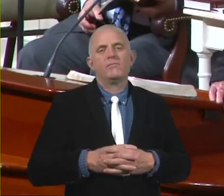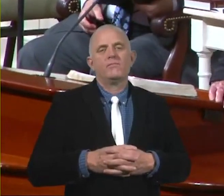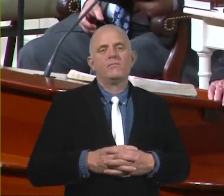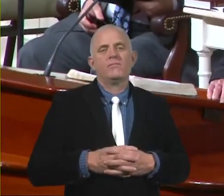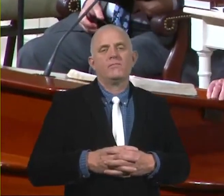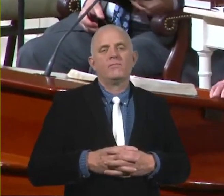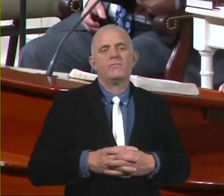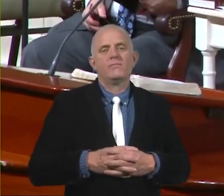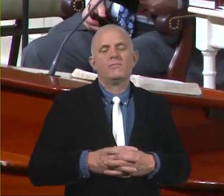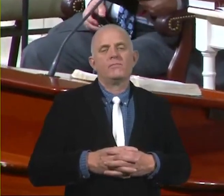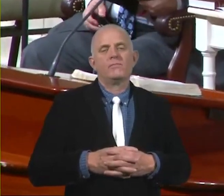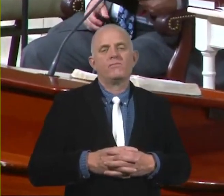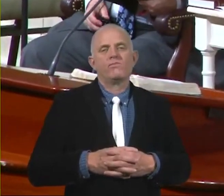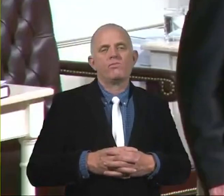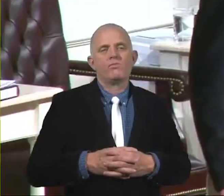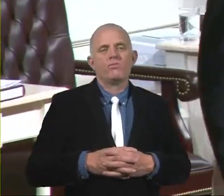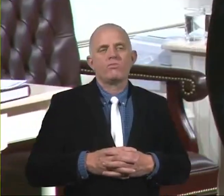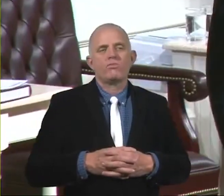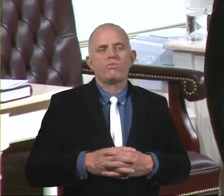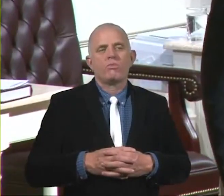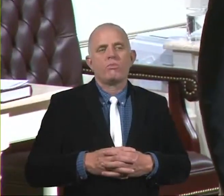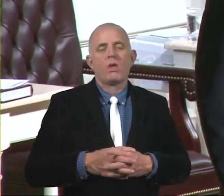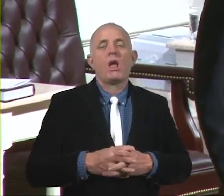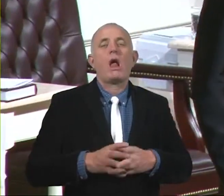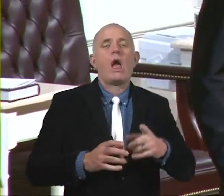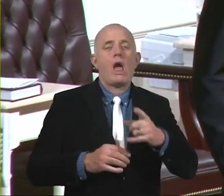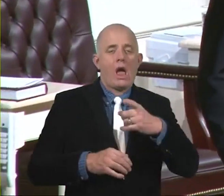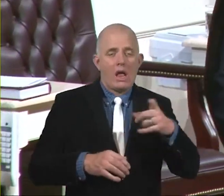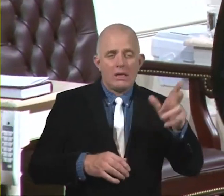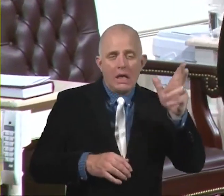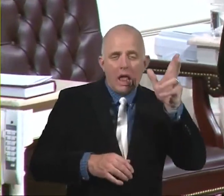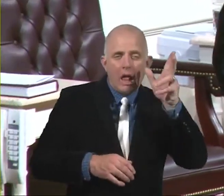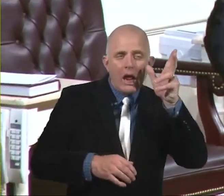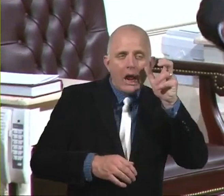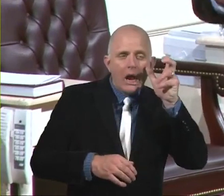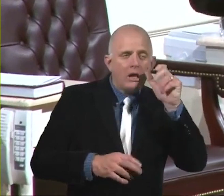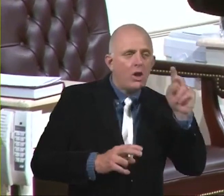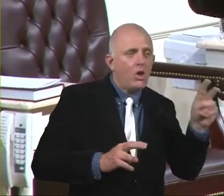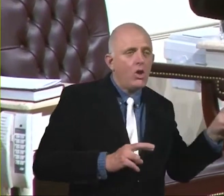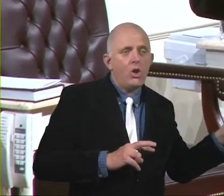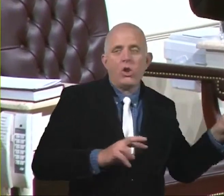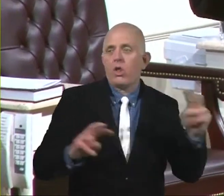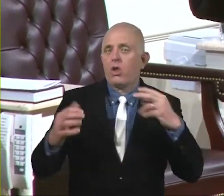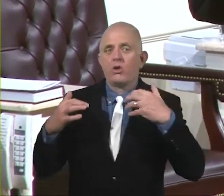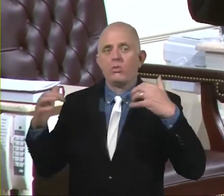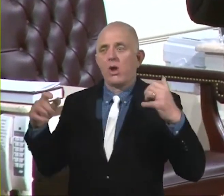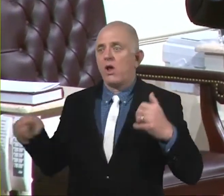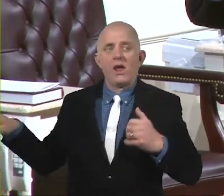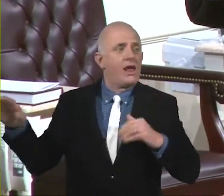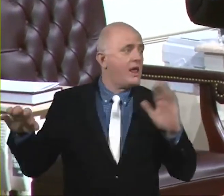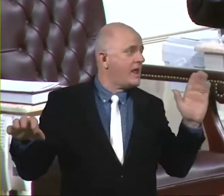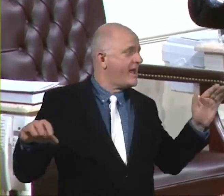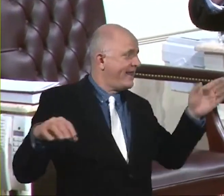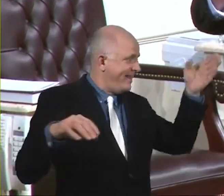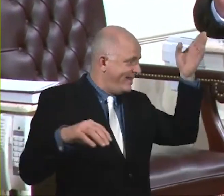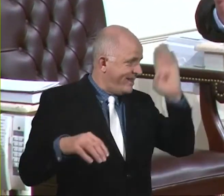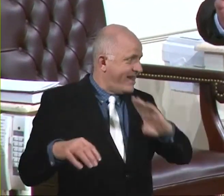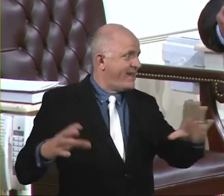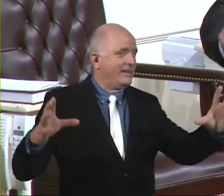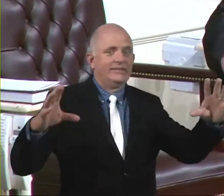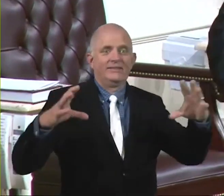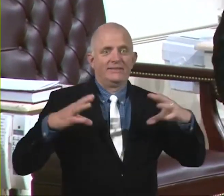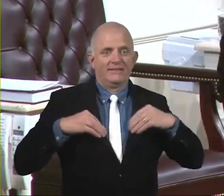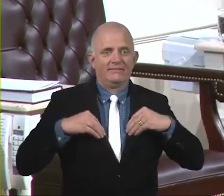And as far back as they could hear, they would turn around to the crowd. God has accepted.